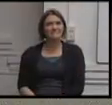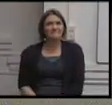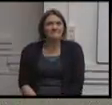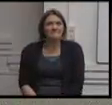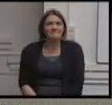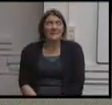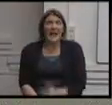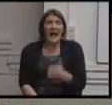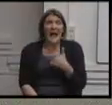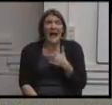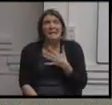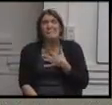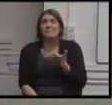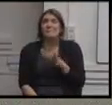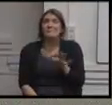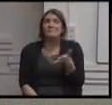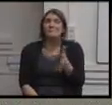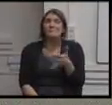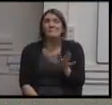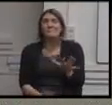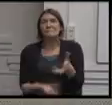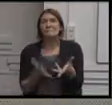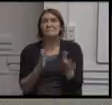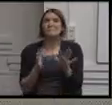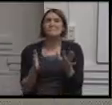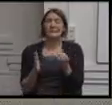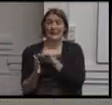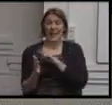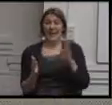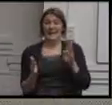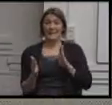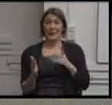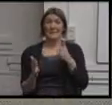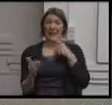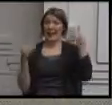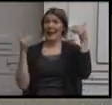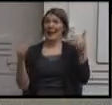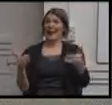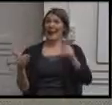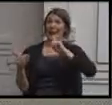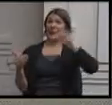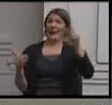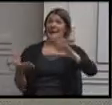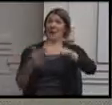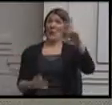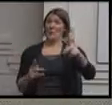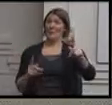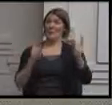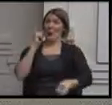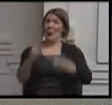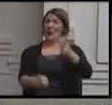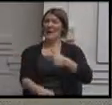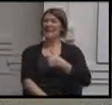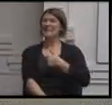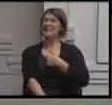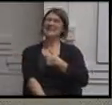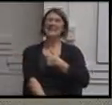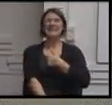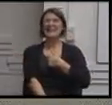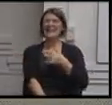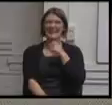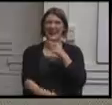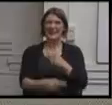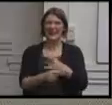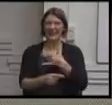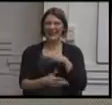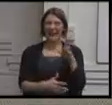I don't disagree. I just feel uneasy about having the select board being the one to lay a law down and say, all right,